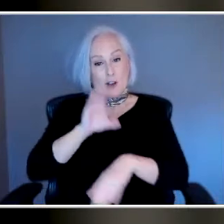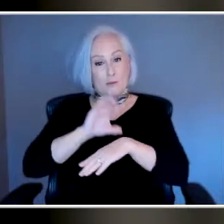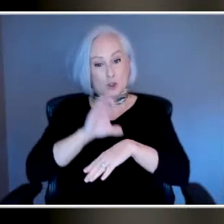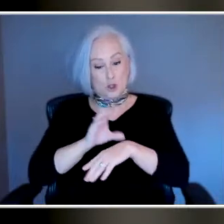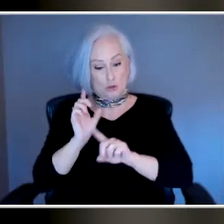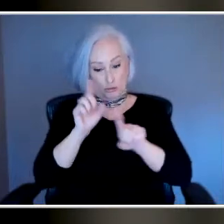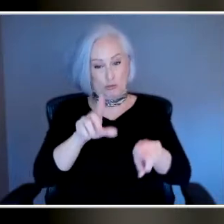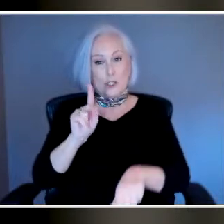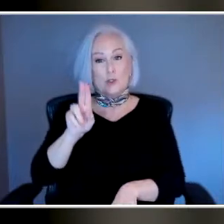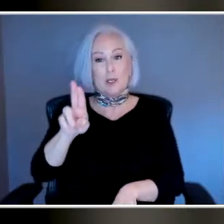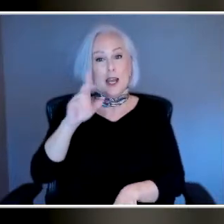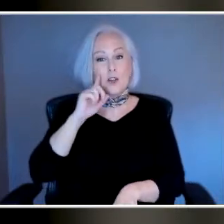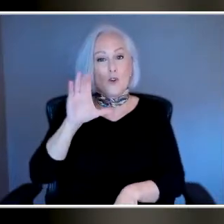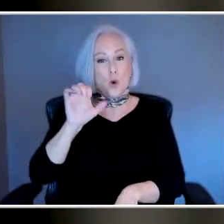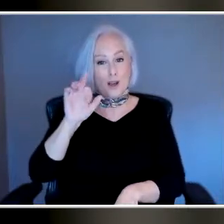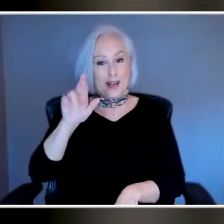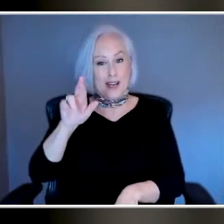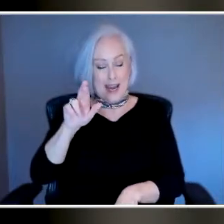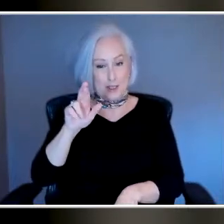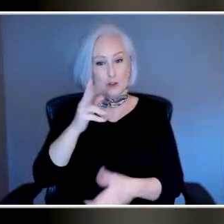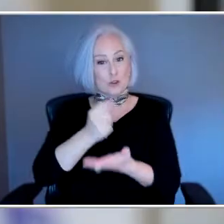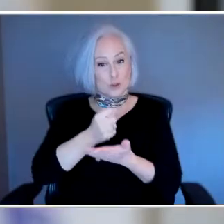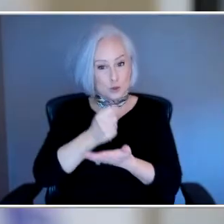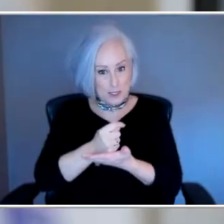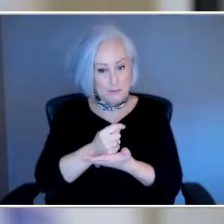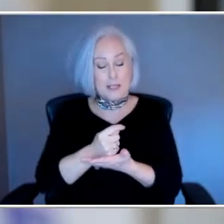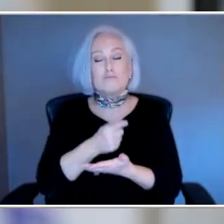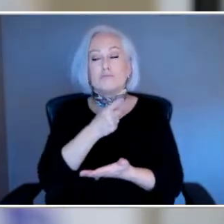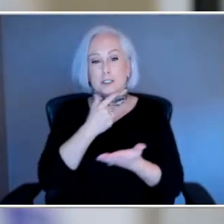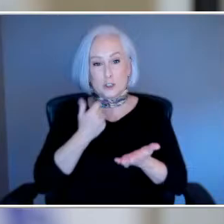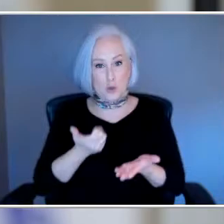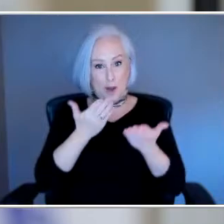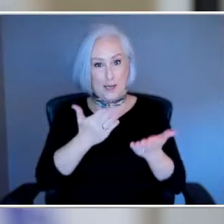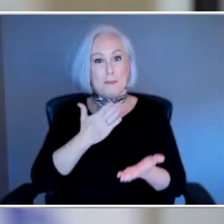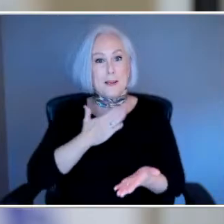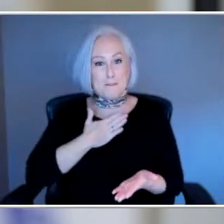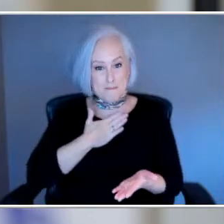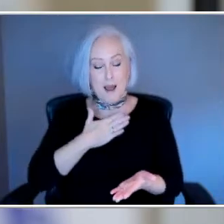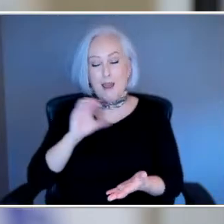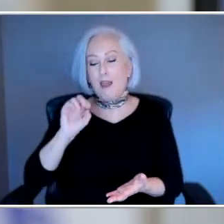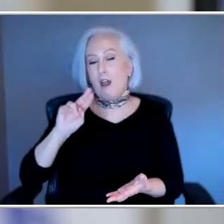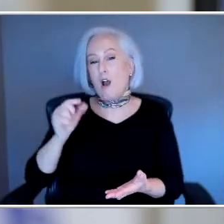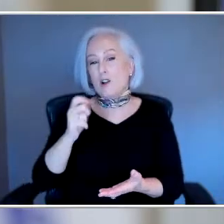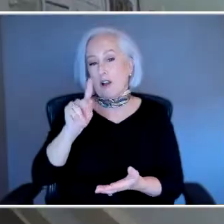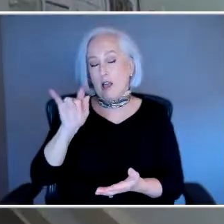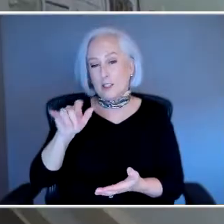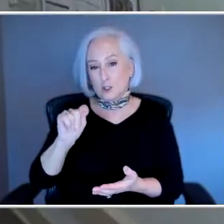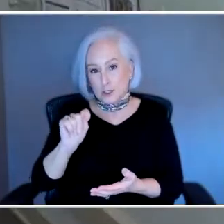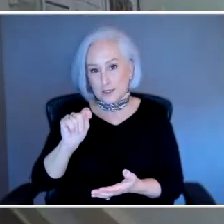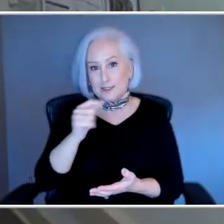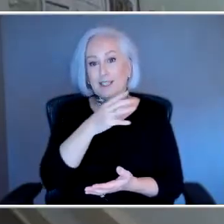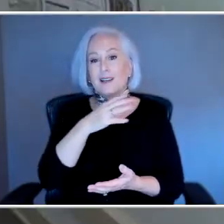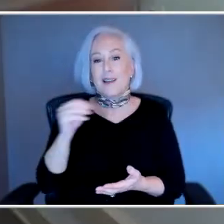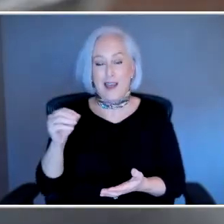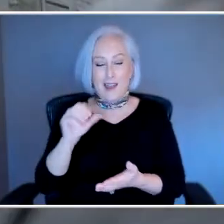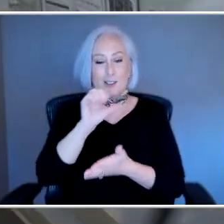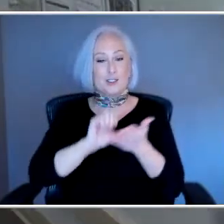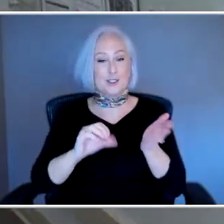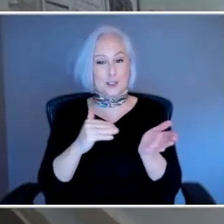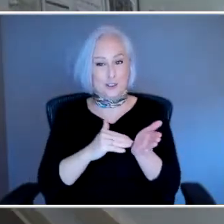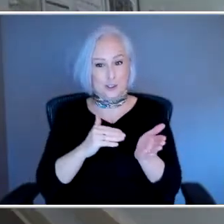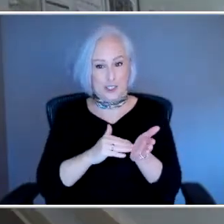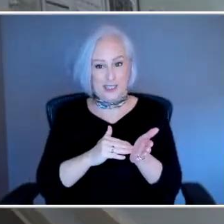the oncologist and breast surgeon that I have. As soon as Allison made her appointment at the cancer center, she knew she was in the